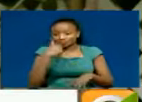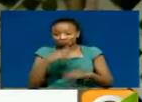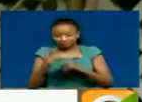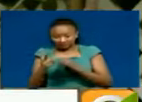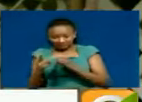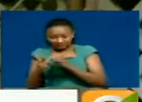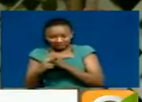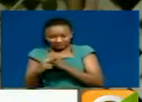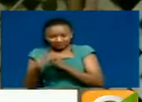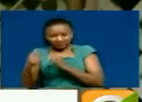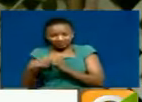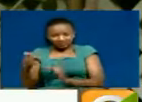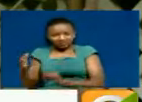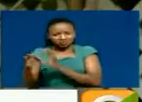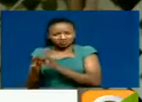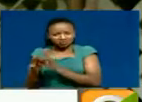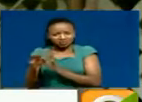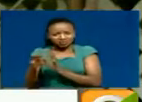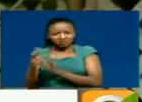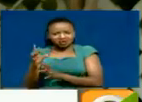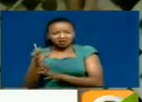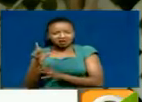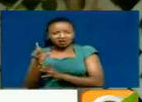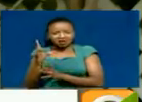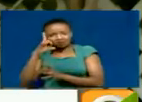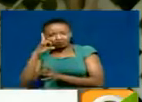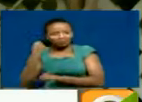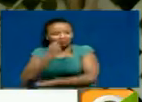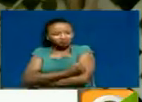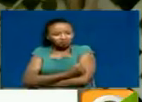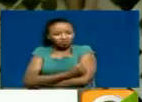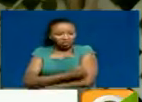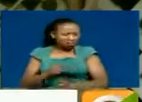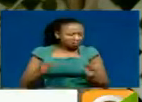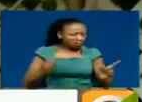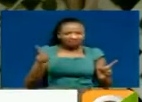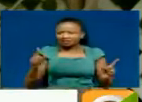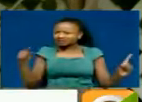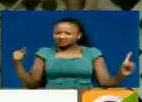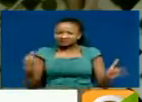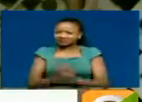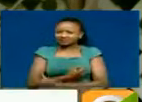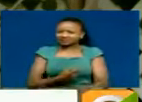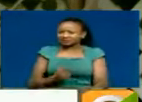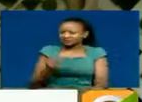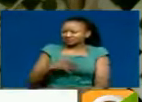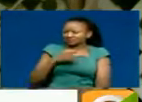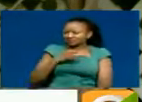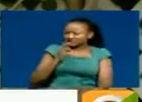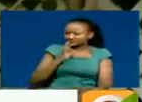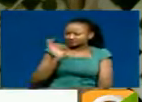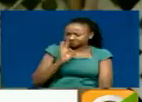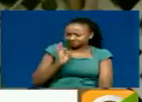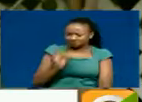boarding school, private British boarding school. So for me, already that was such a big difference for me, you know. So I felt like, of